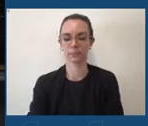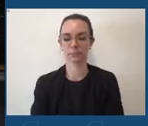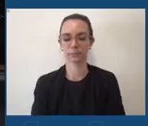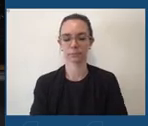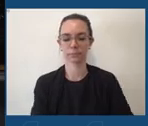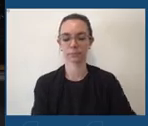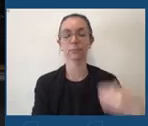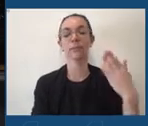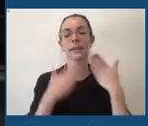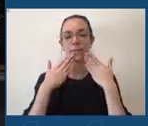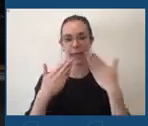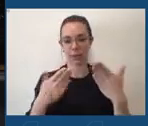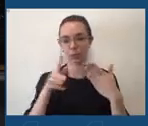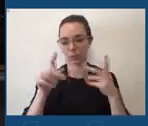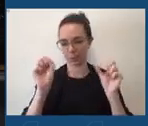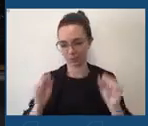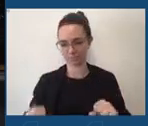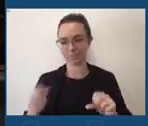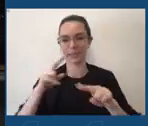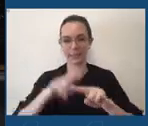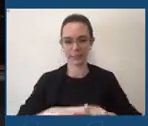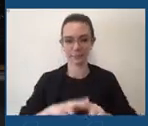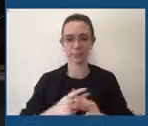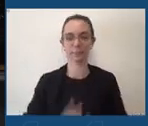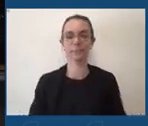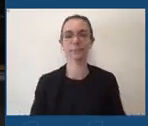Thank you. You may be seated.